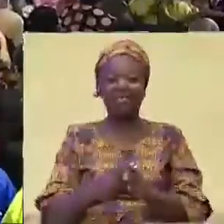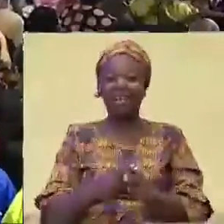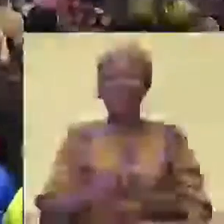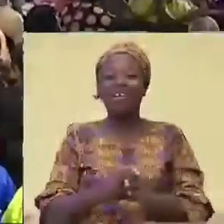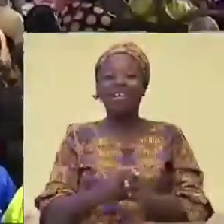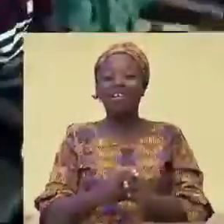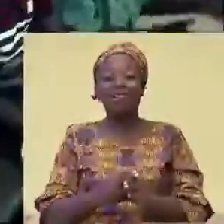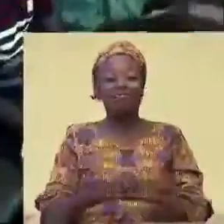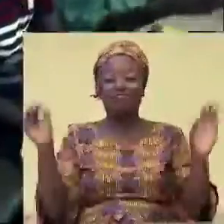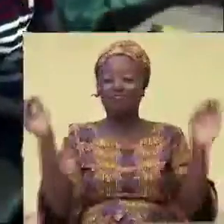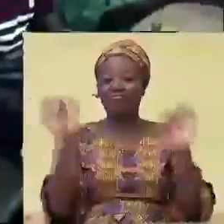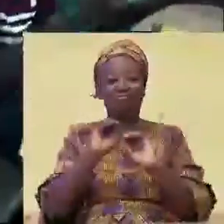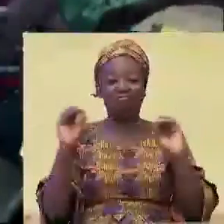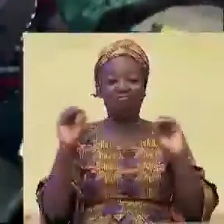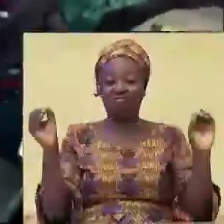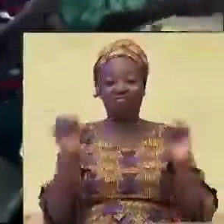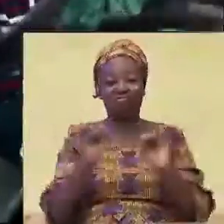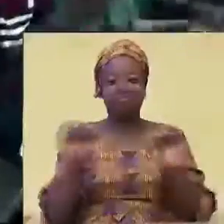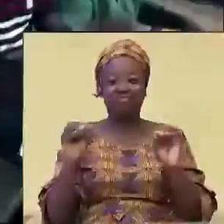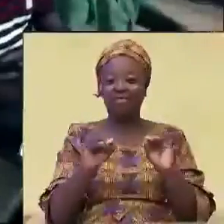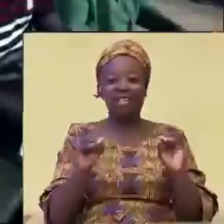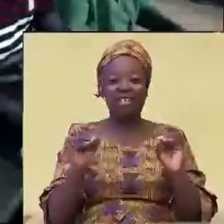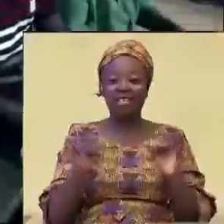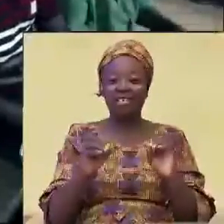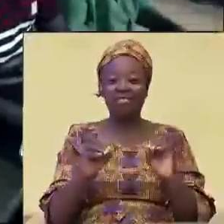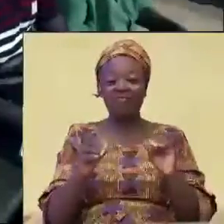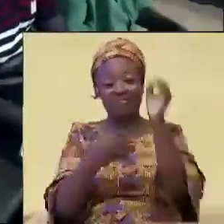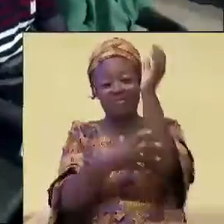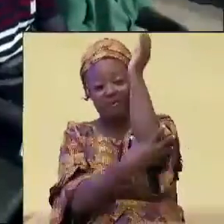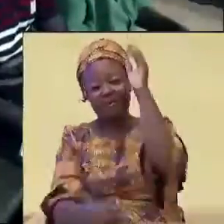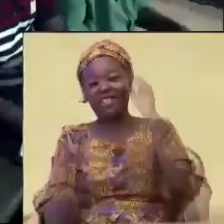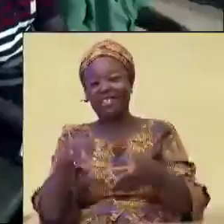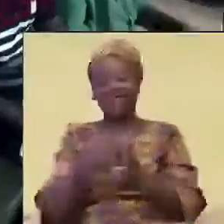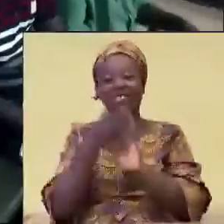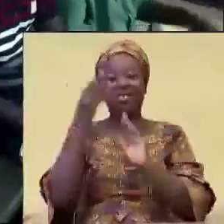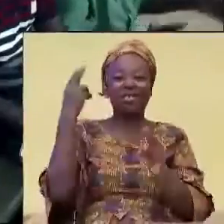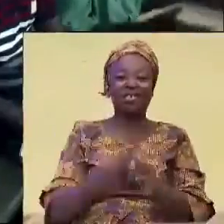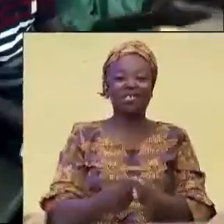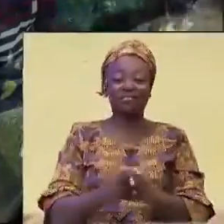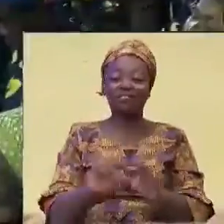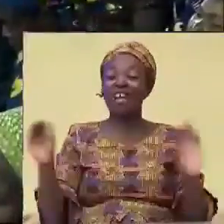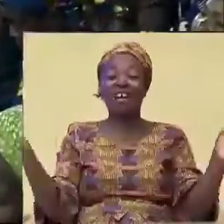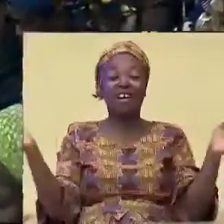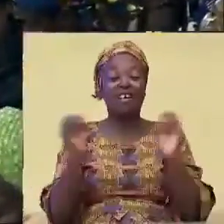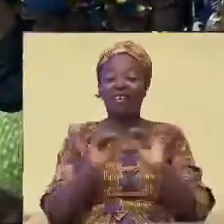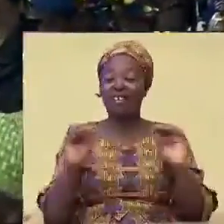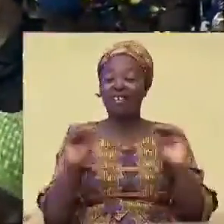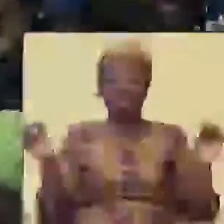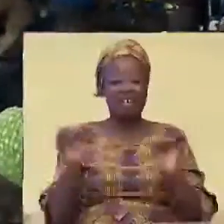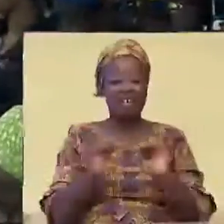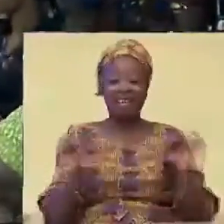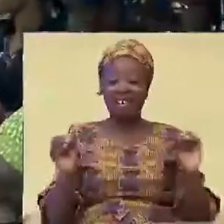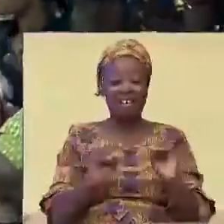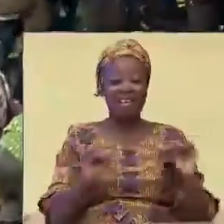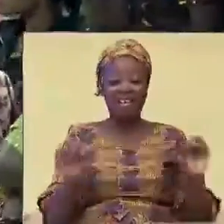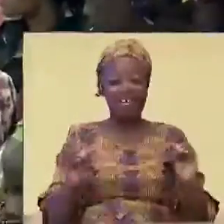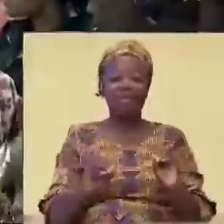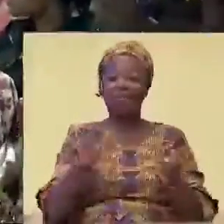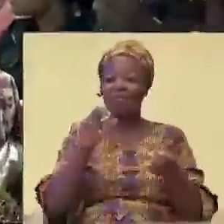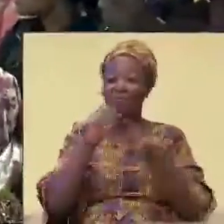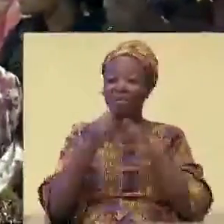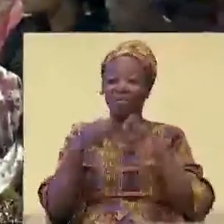more powerlessness. No more pennilessness. No